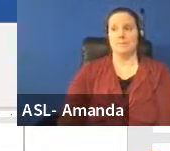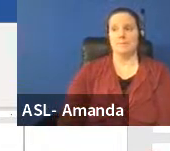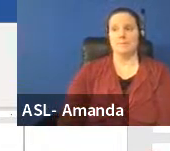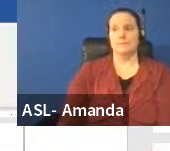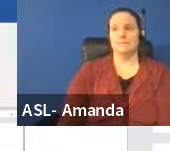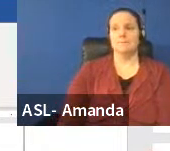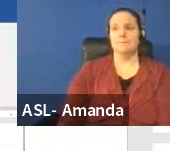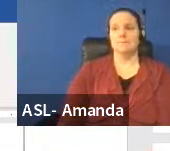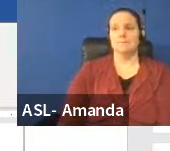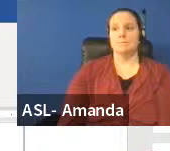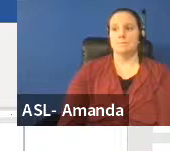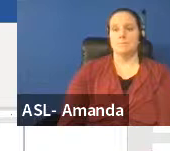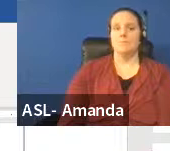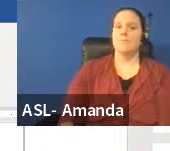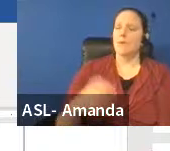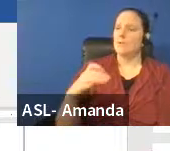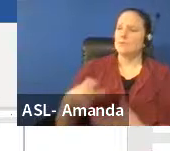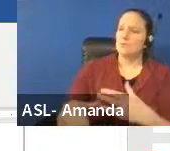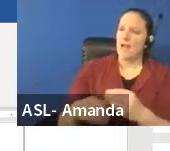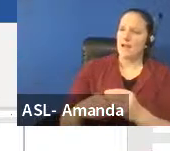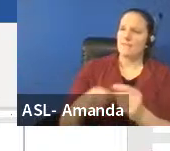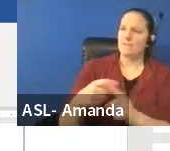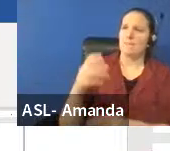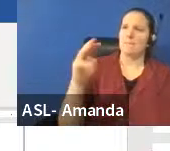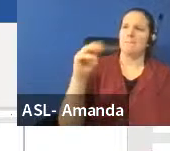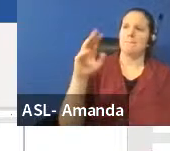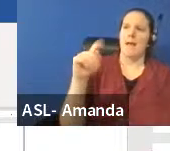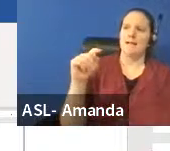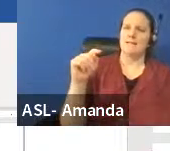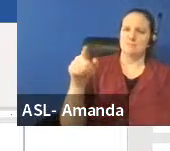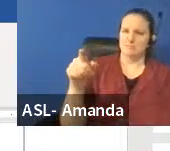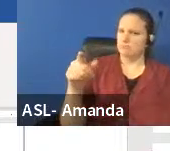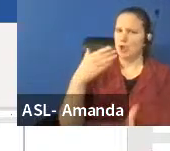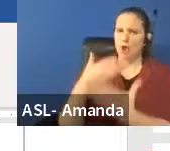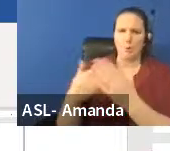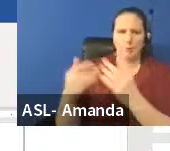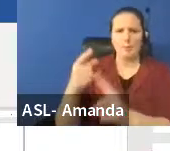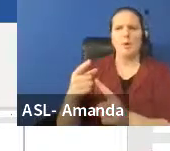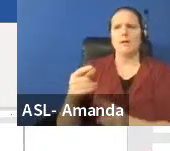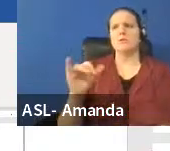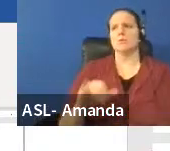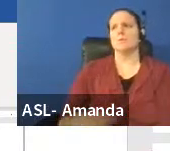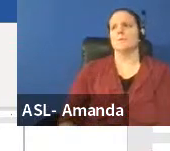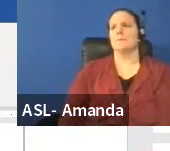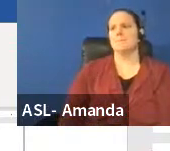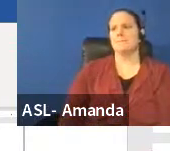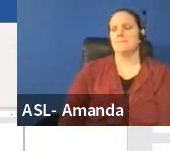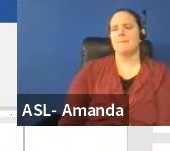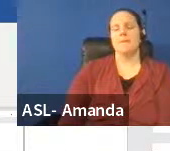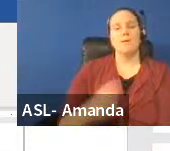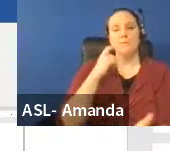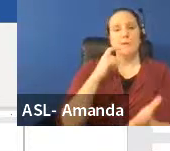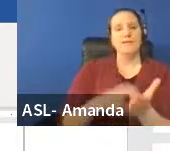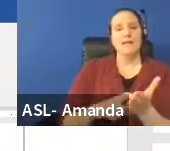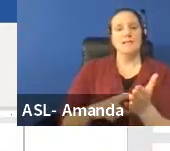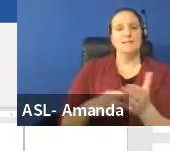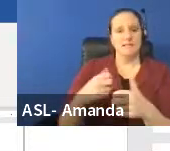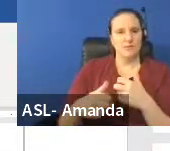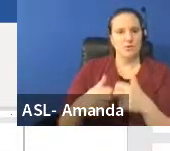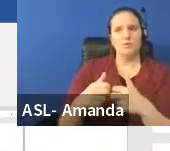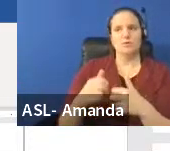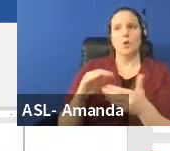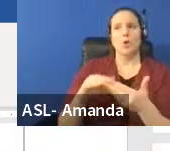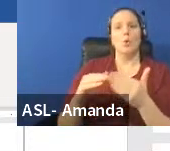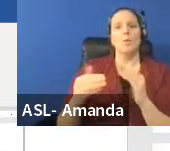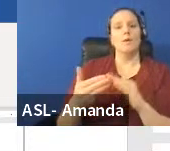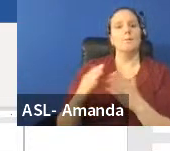I just want to piggyback off of Matt's great point there, and also just recognize the difficulties of some communities